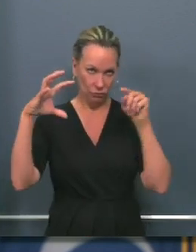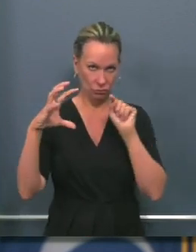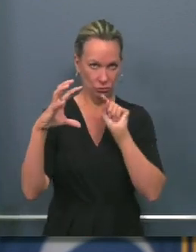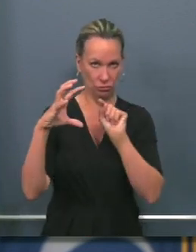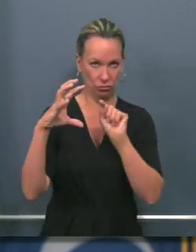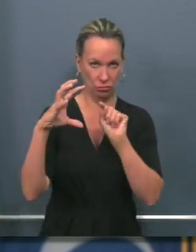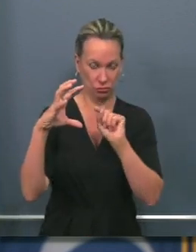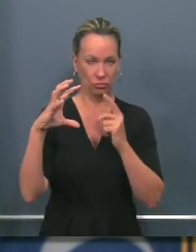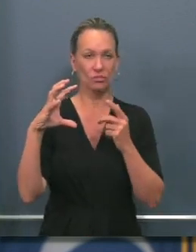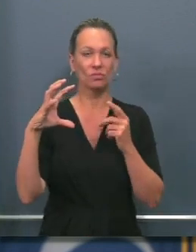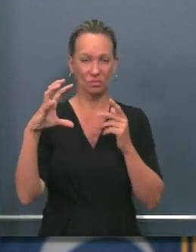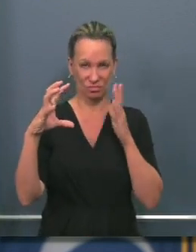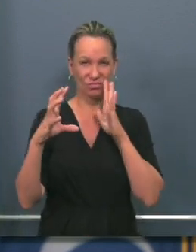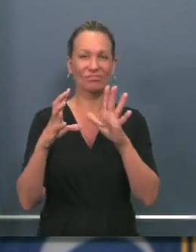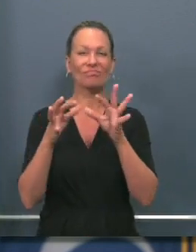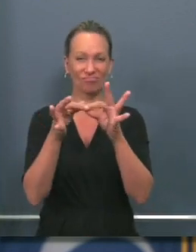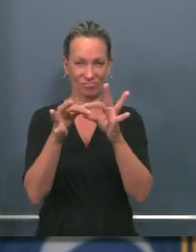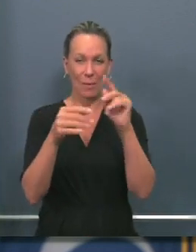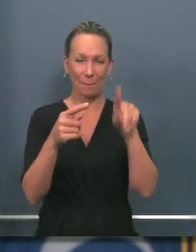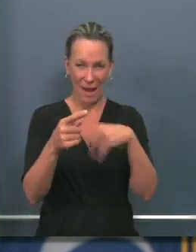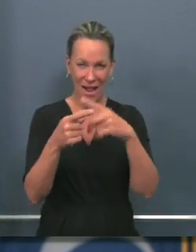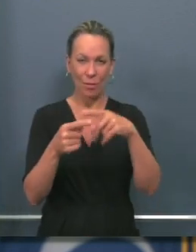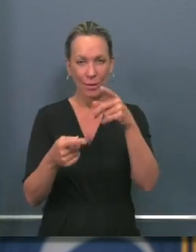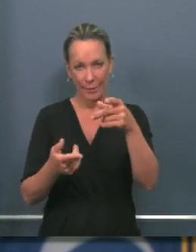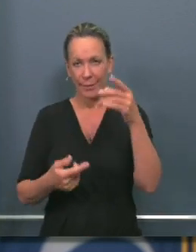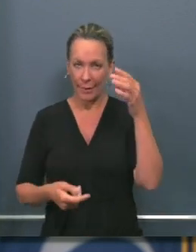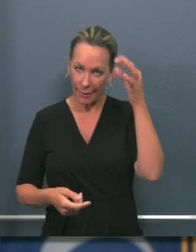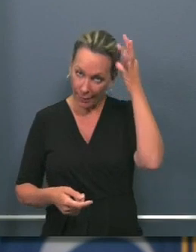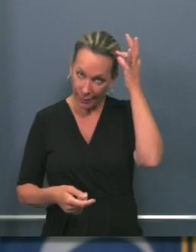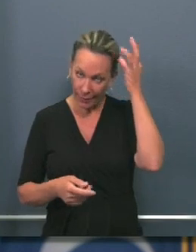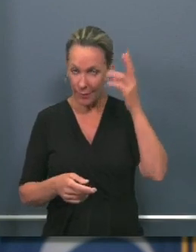by my barber just a few